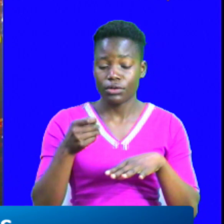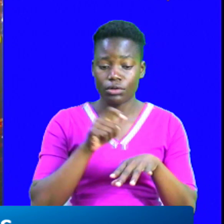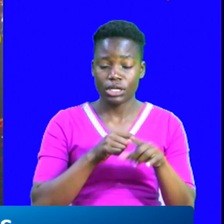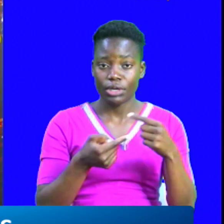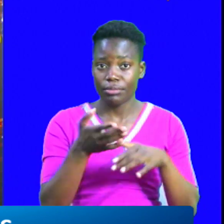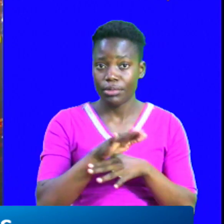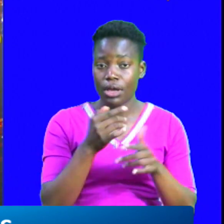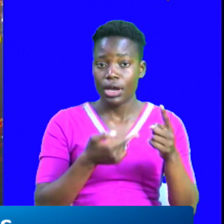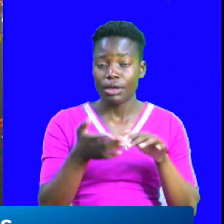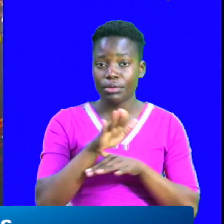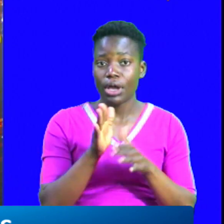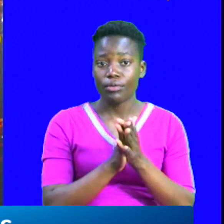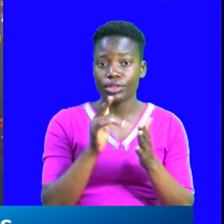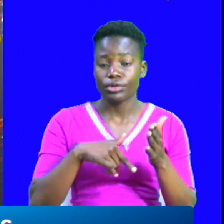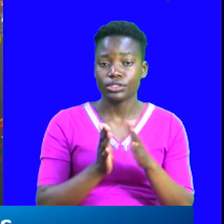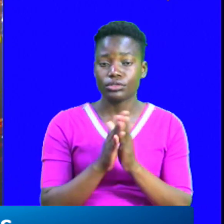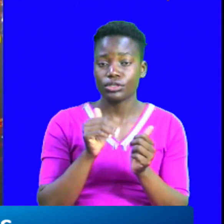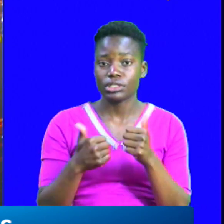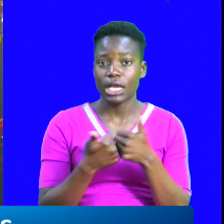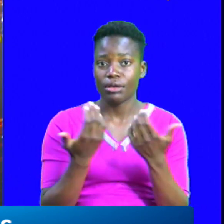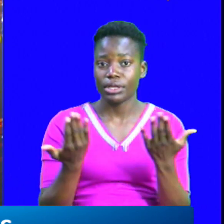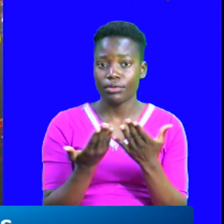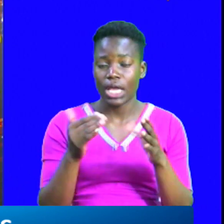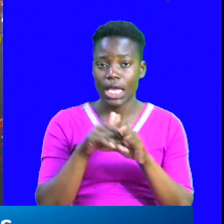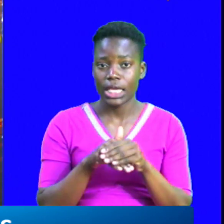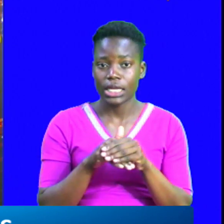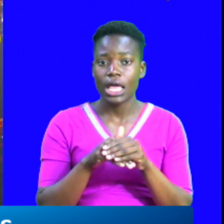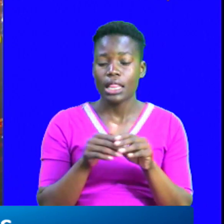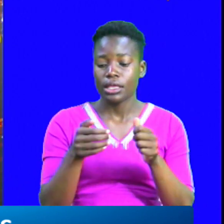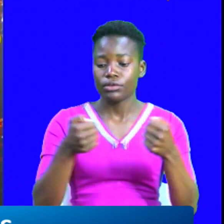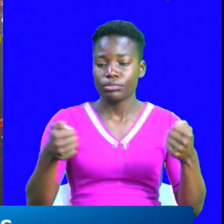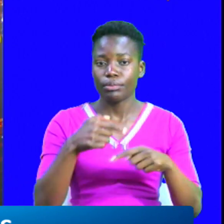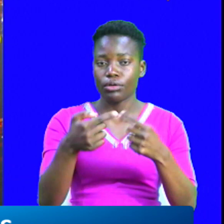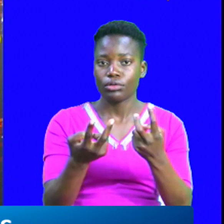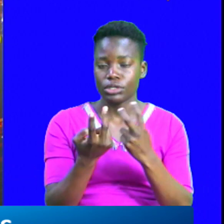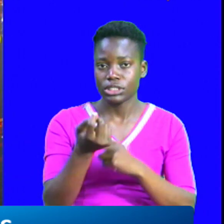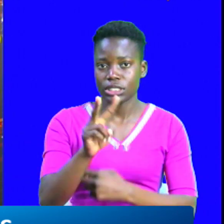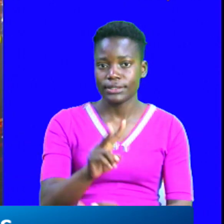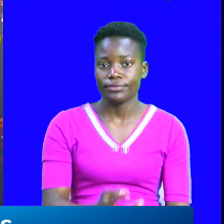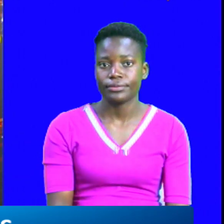back, we're coming back with stories that are making headlines in the dailies. Keep it science.